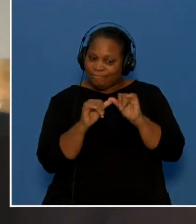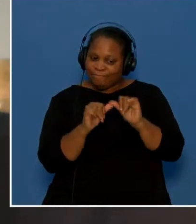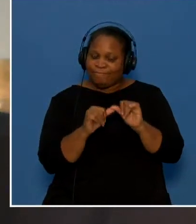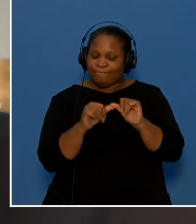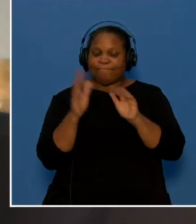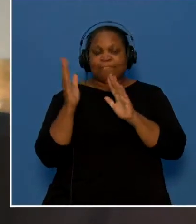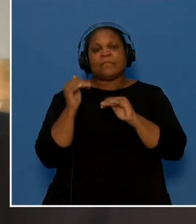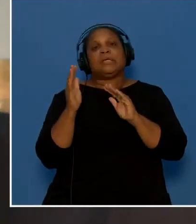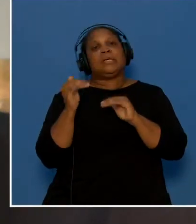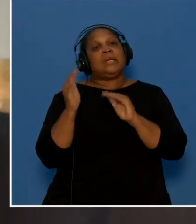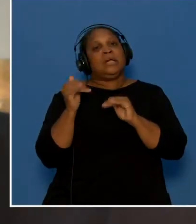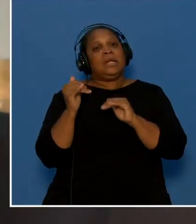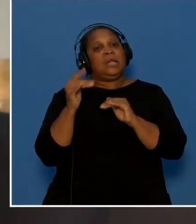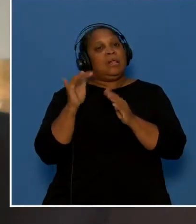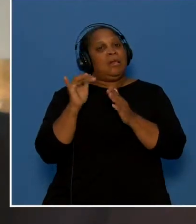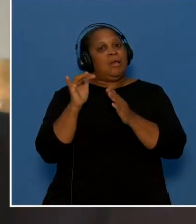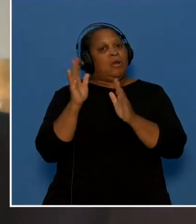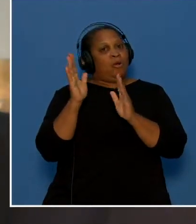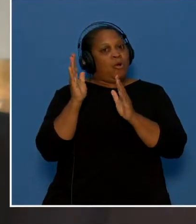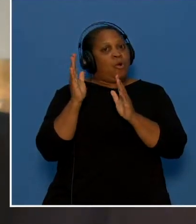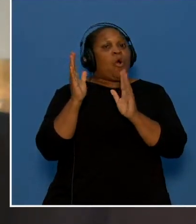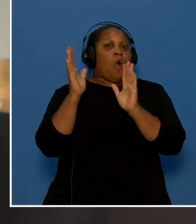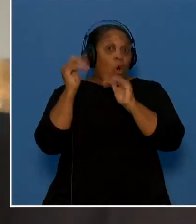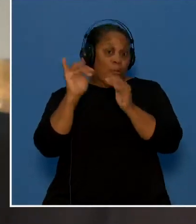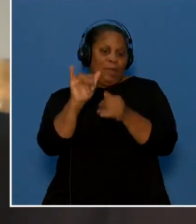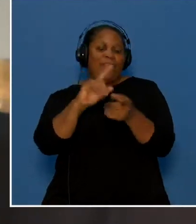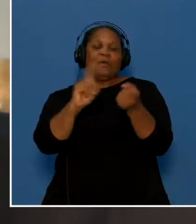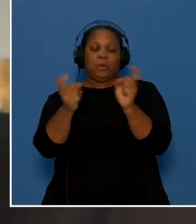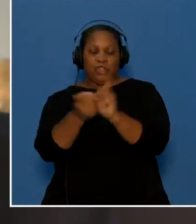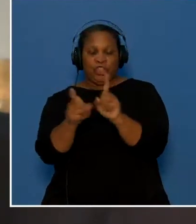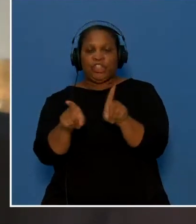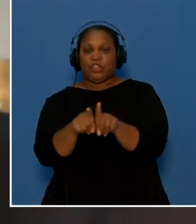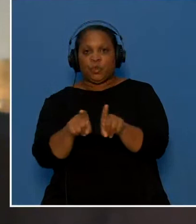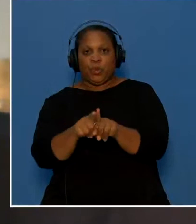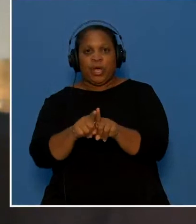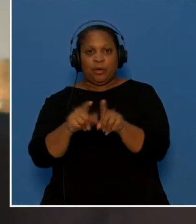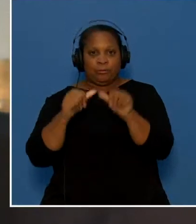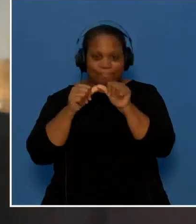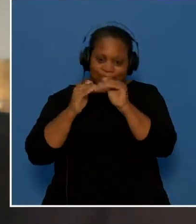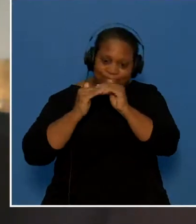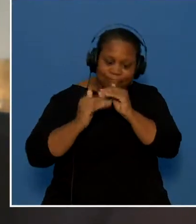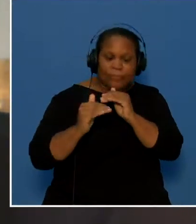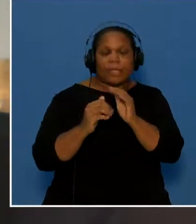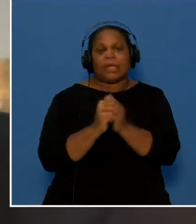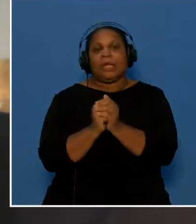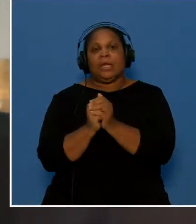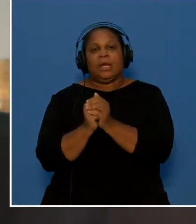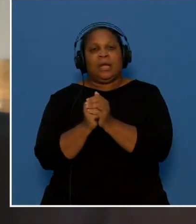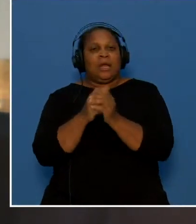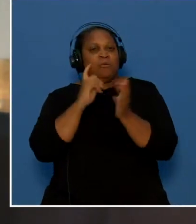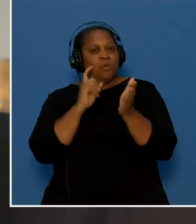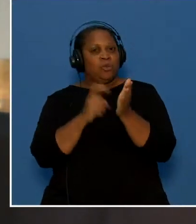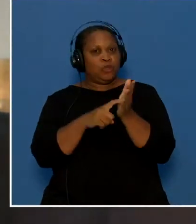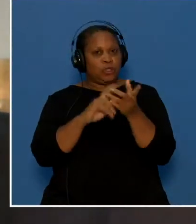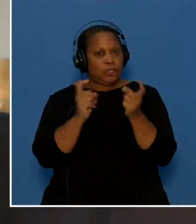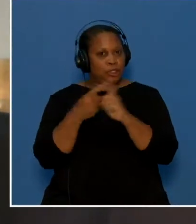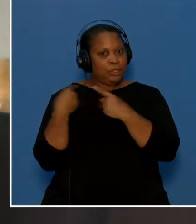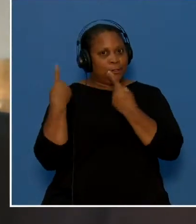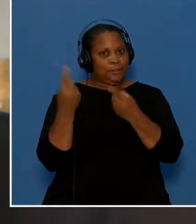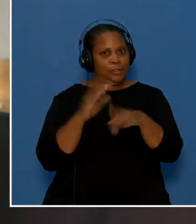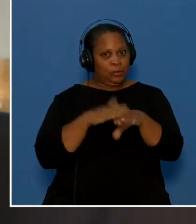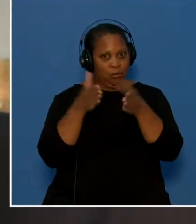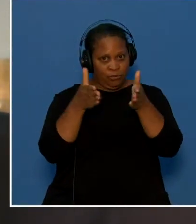anticipated that our level 4 standing will also change. Have you noticed a change since we've been into this curfew